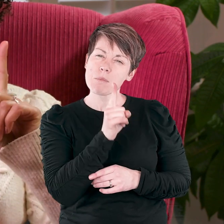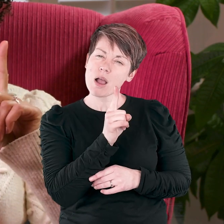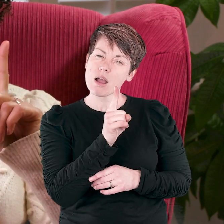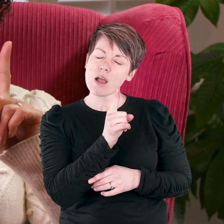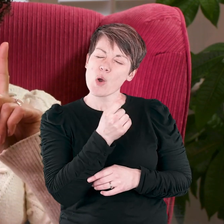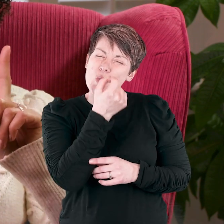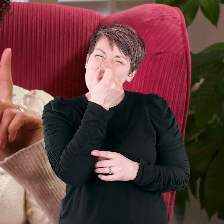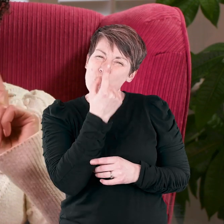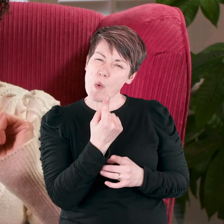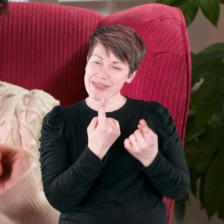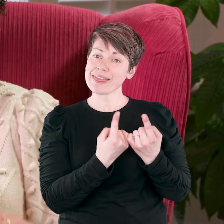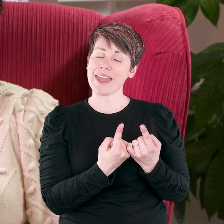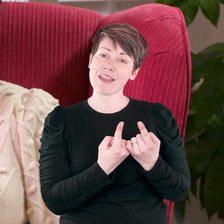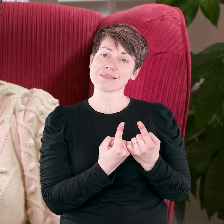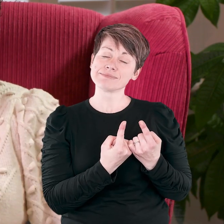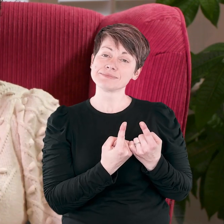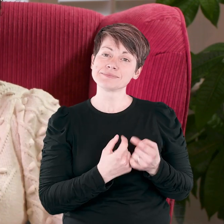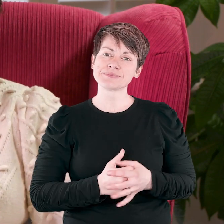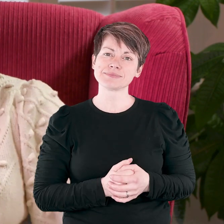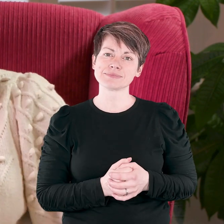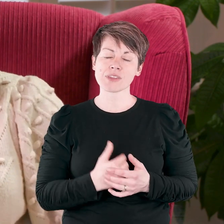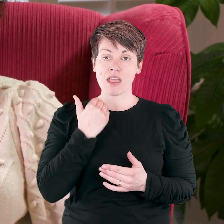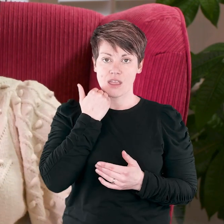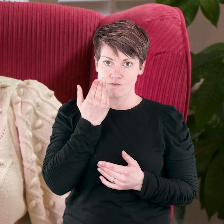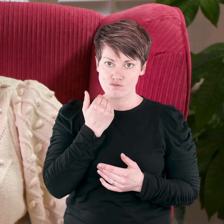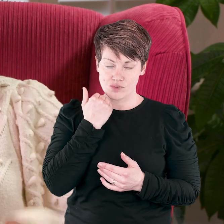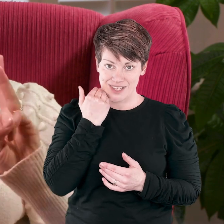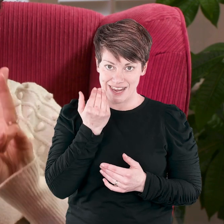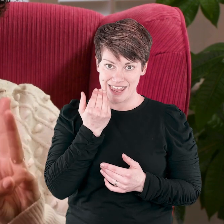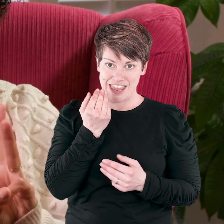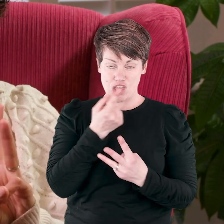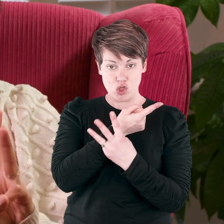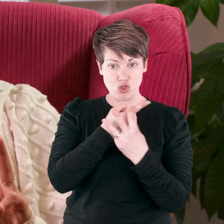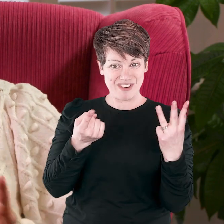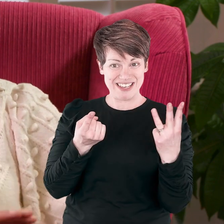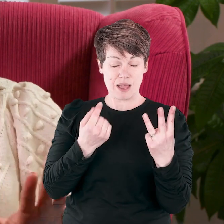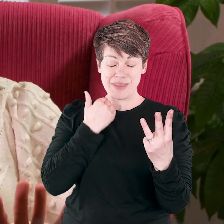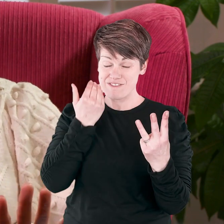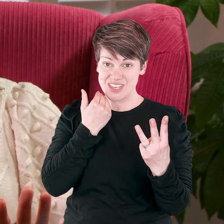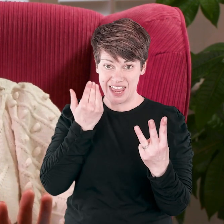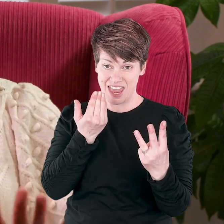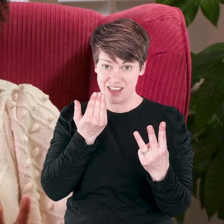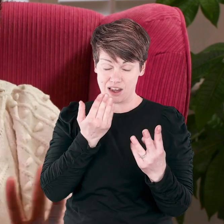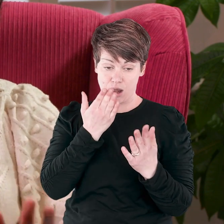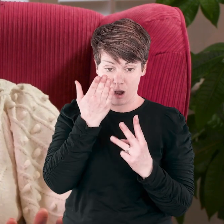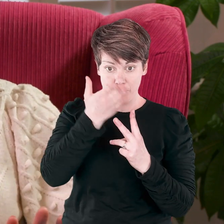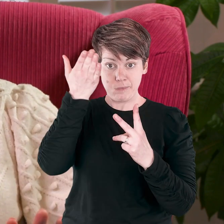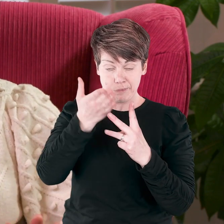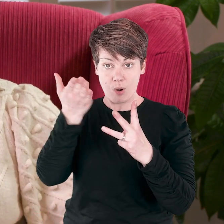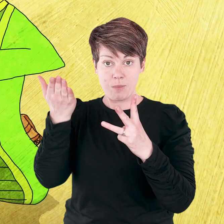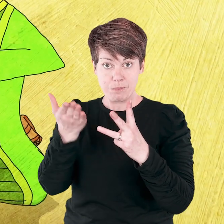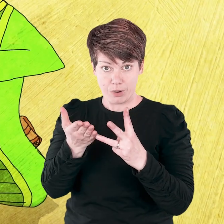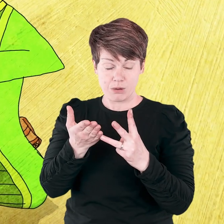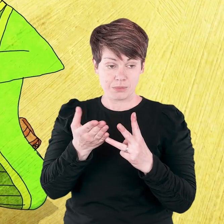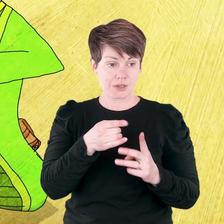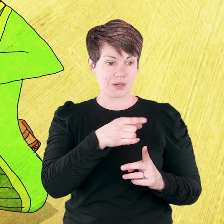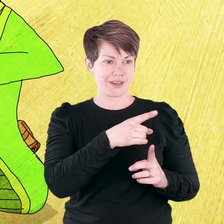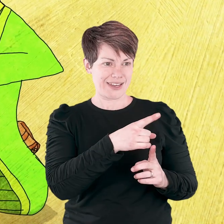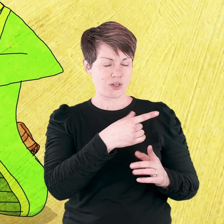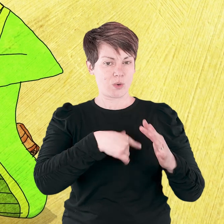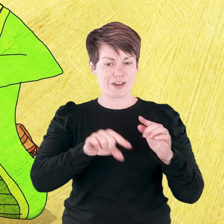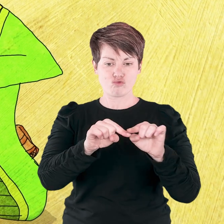Except there was just one thing. Every day, 3 times a day without fail, no matter what,